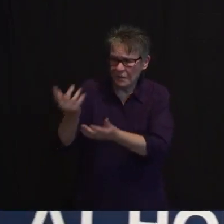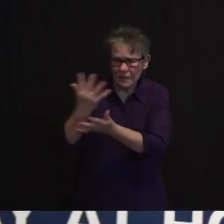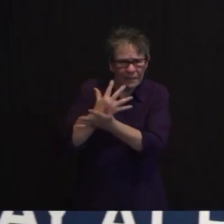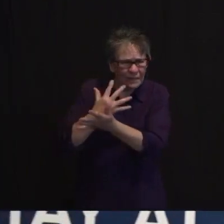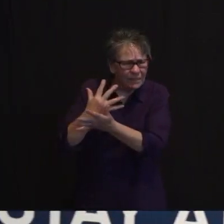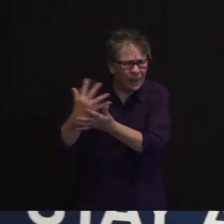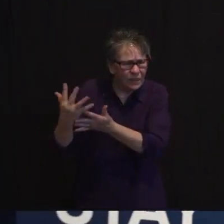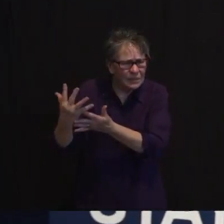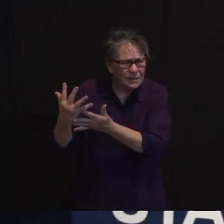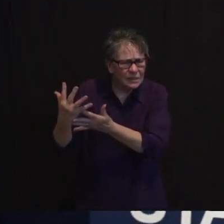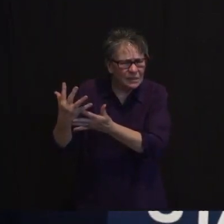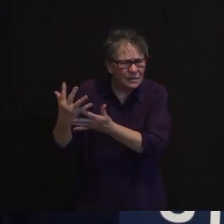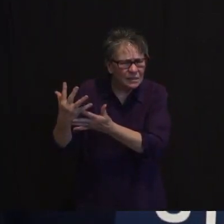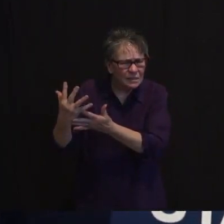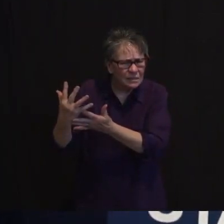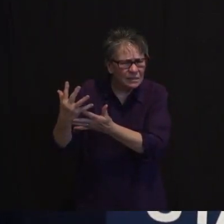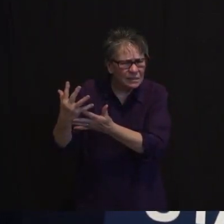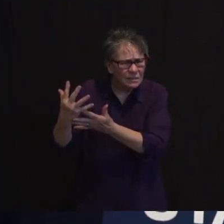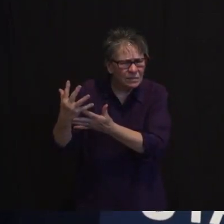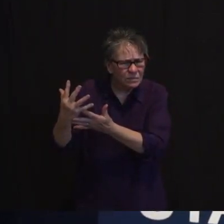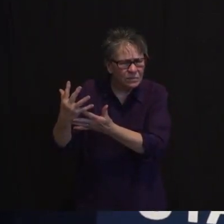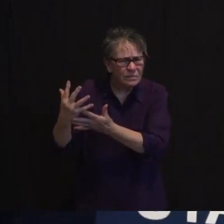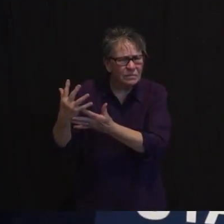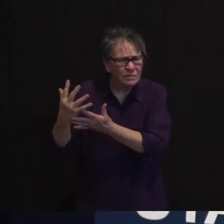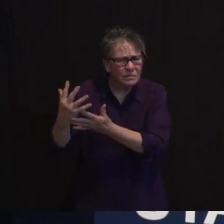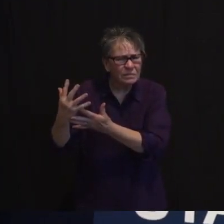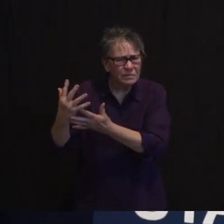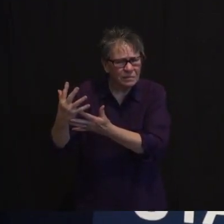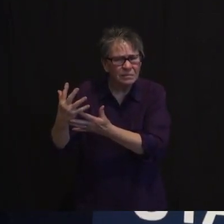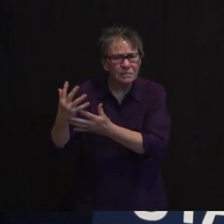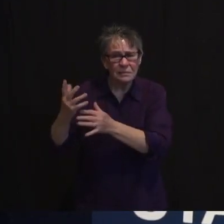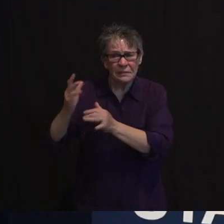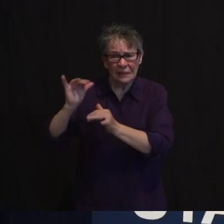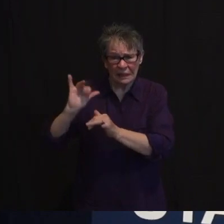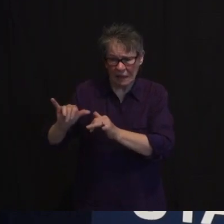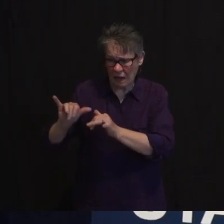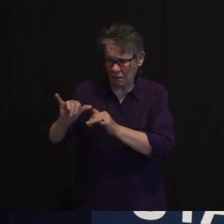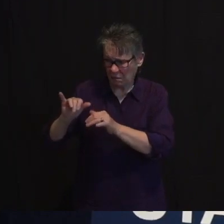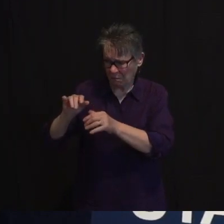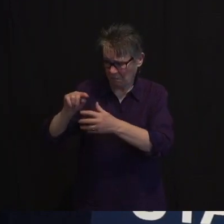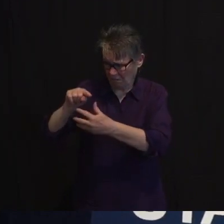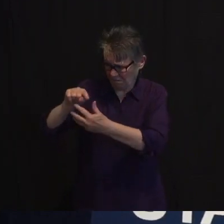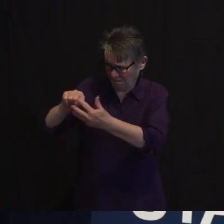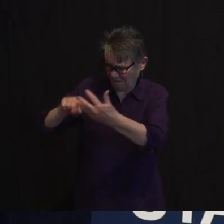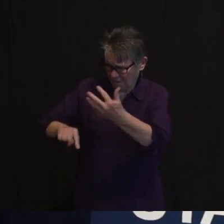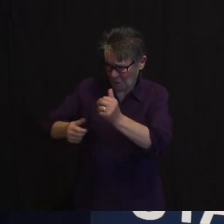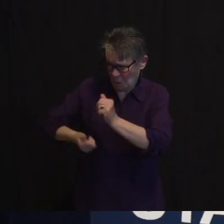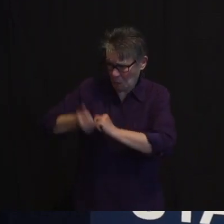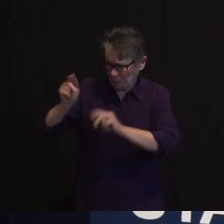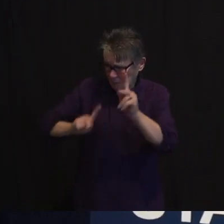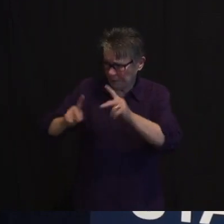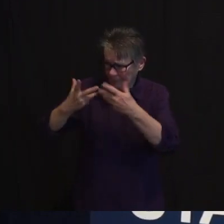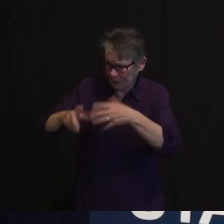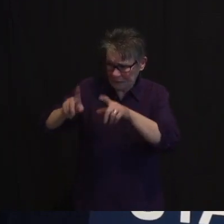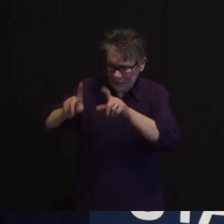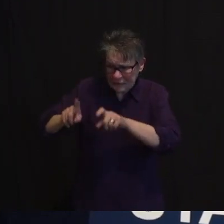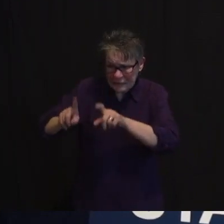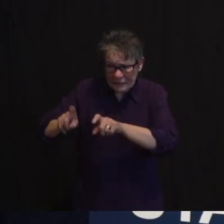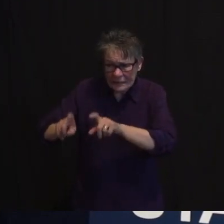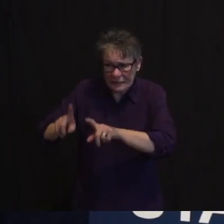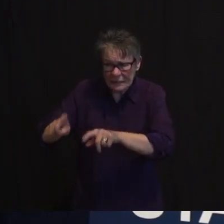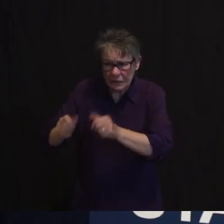Yes, that's correct. Overwhelming percentage are symptomatic. And no, I wouldn't read very much into a bump of a 1 or 2%